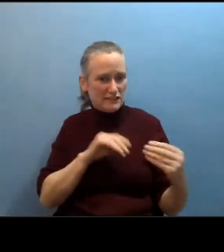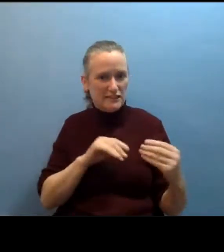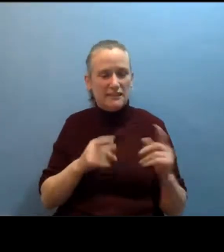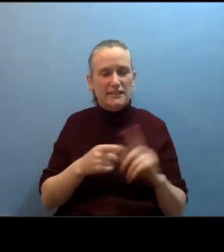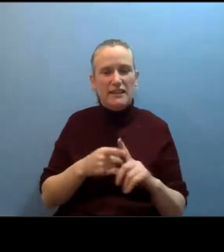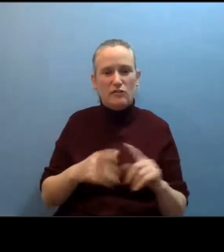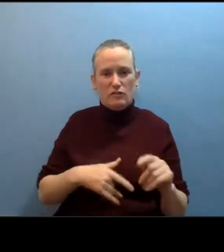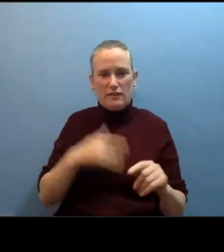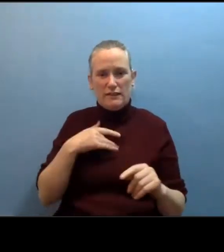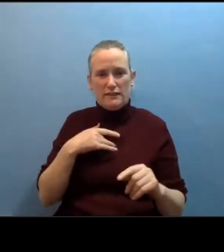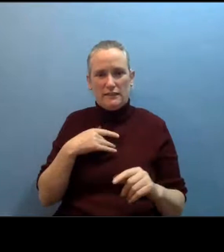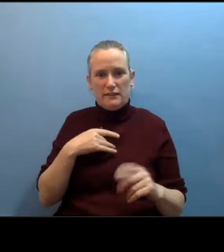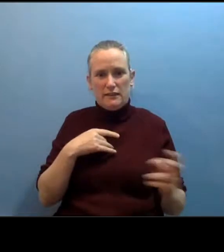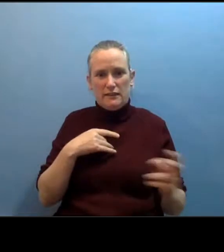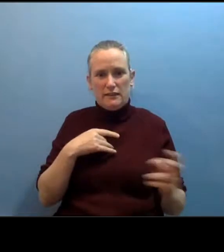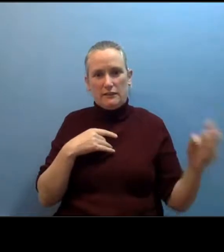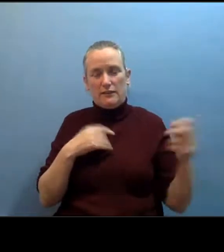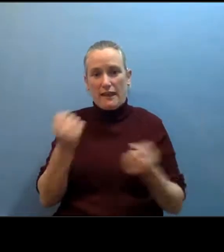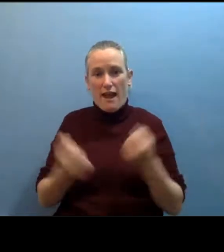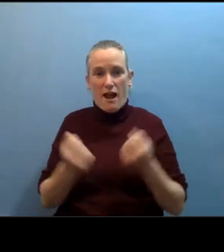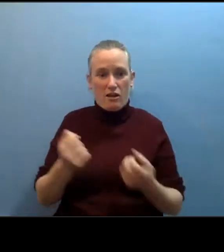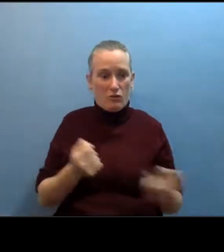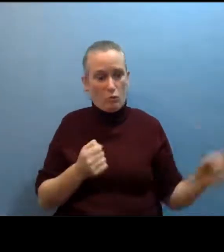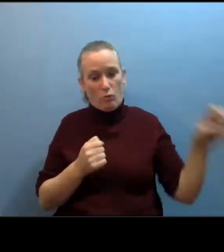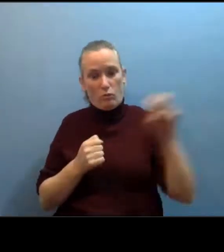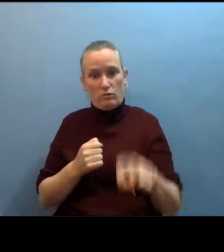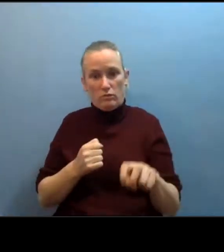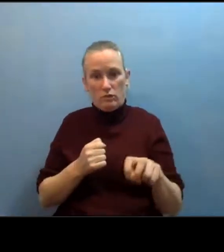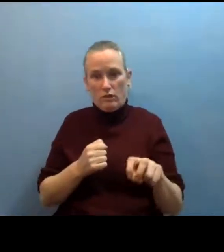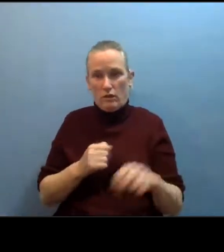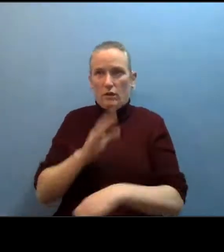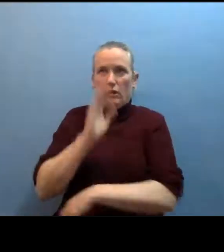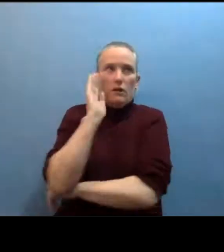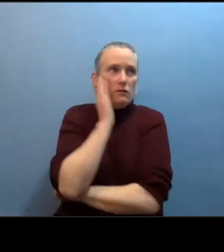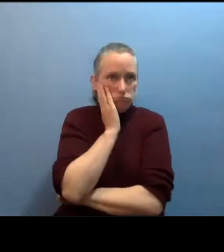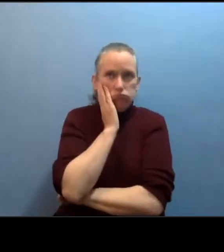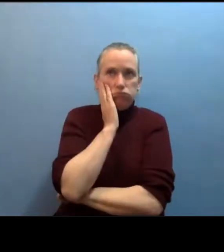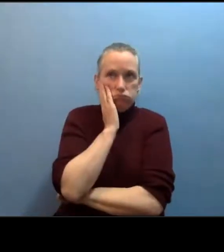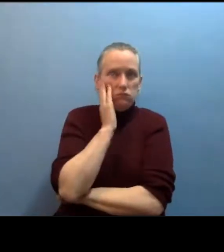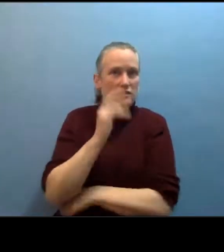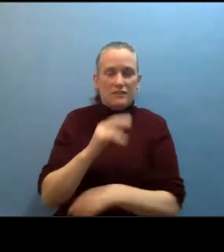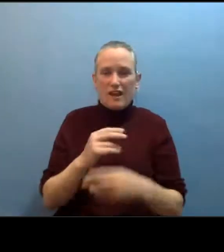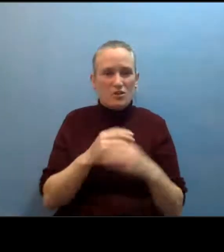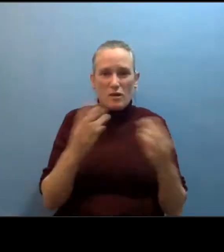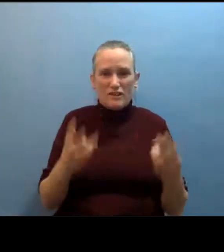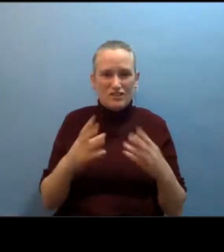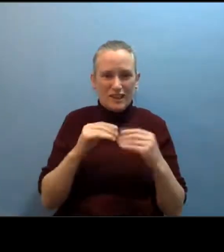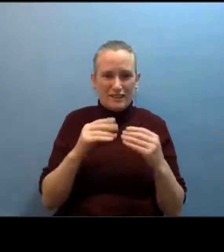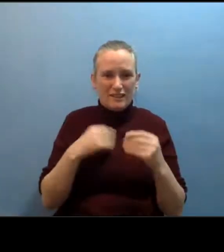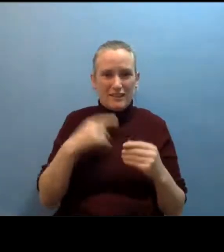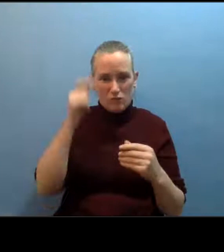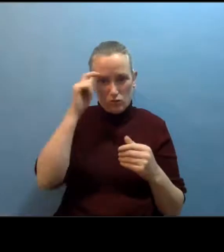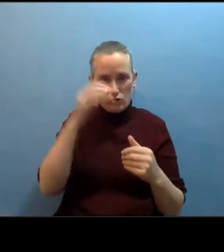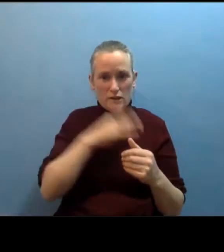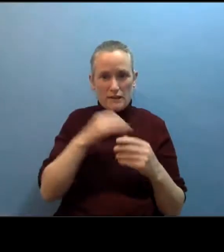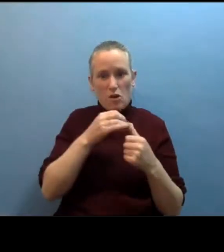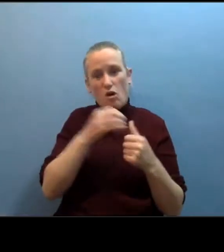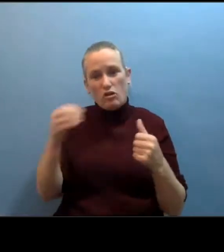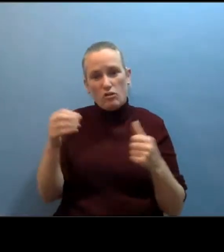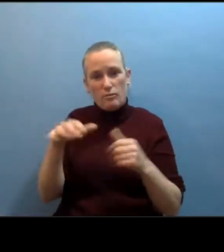sense that she's coming into the car and not really open to having a chat, I think it will be a good idea just to open it up a little bit.